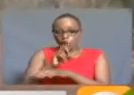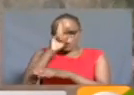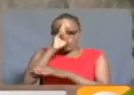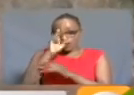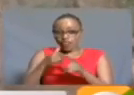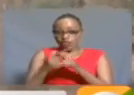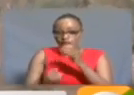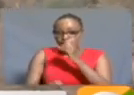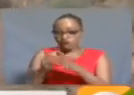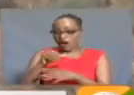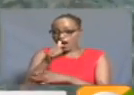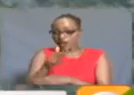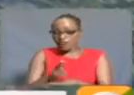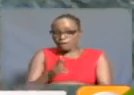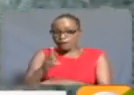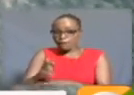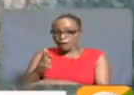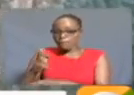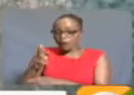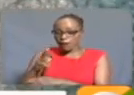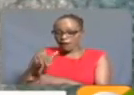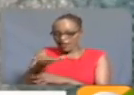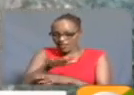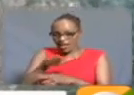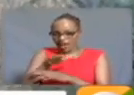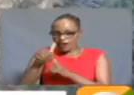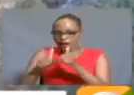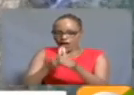they launched another attack at a grazing field